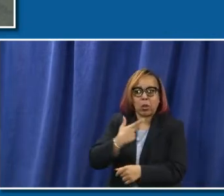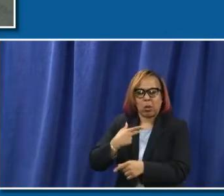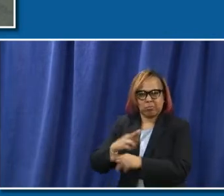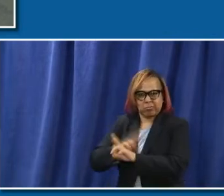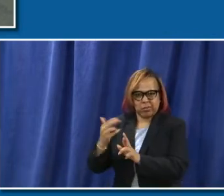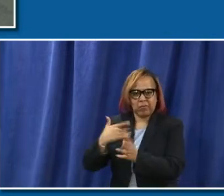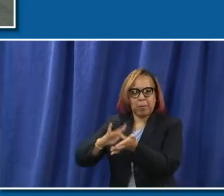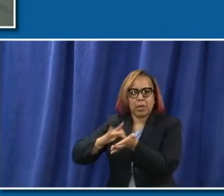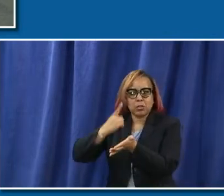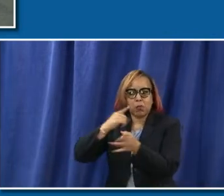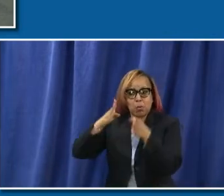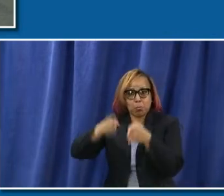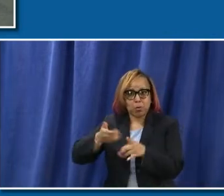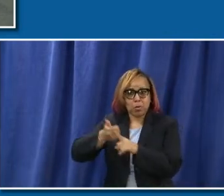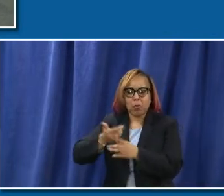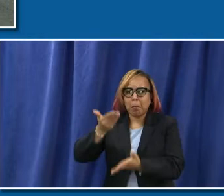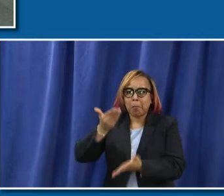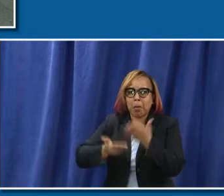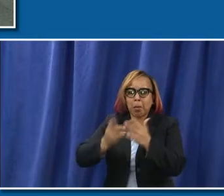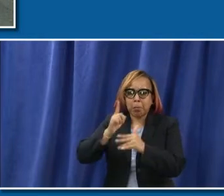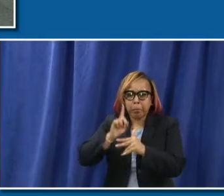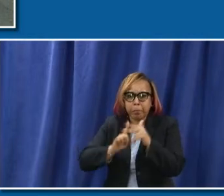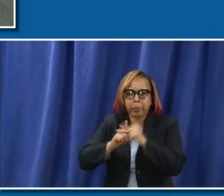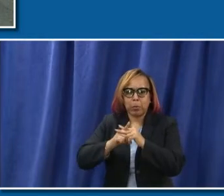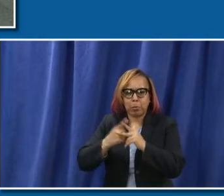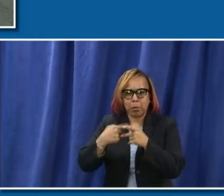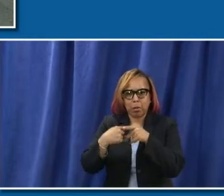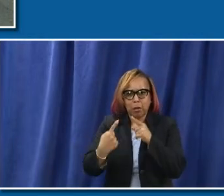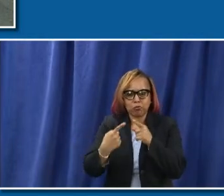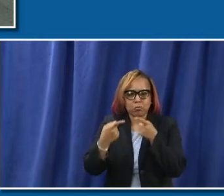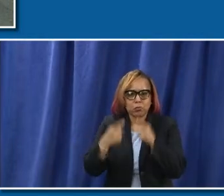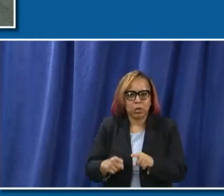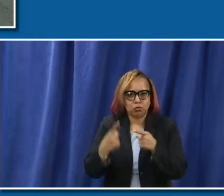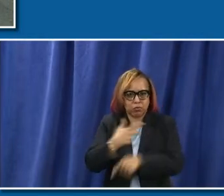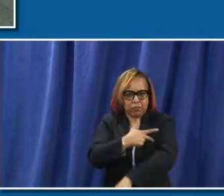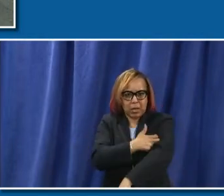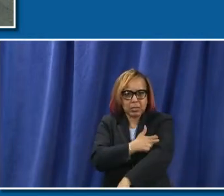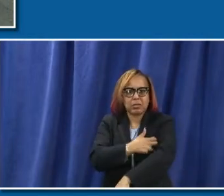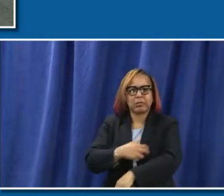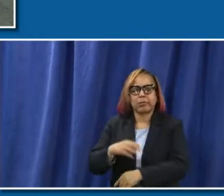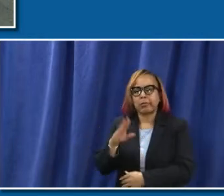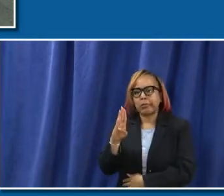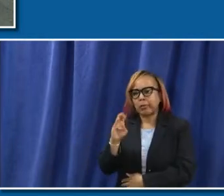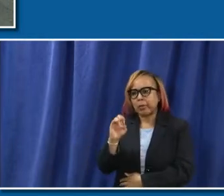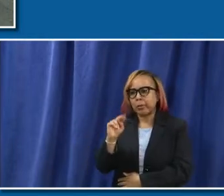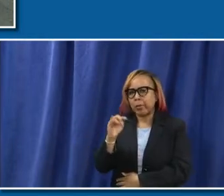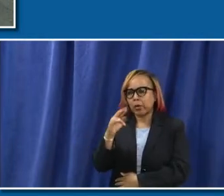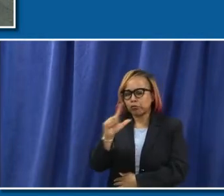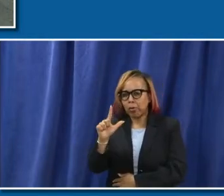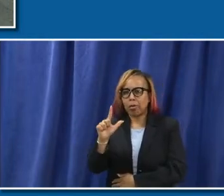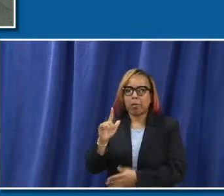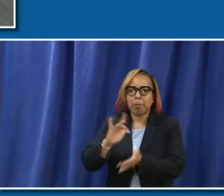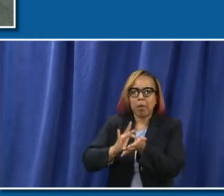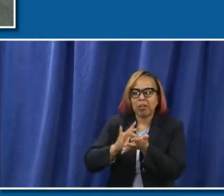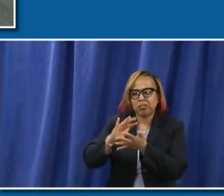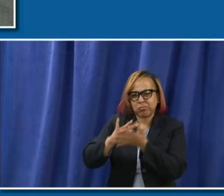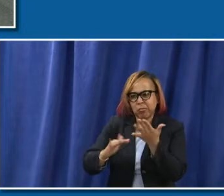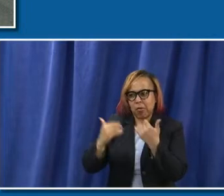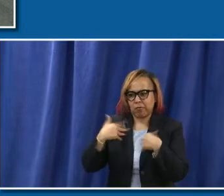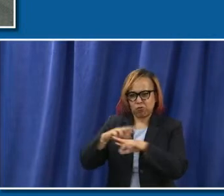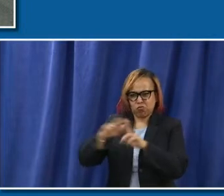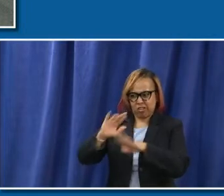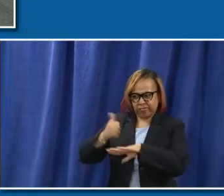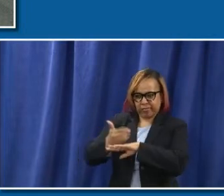medications there for an individual that might experience an allergic reaction. So epinephrine and Benadryl are the medications that we will have on